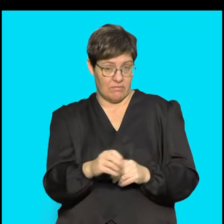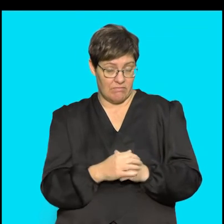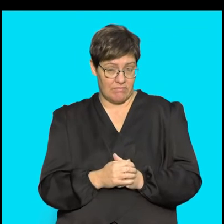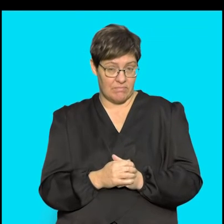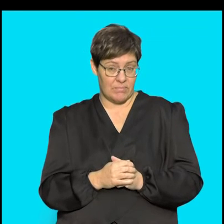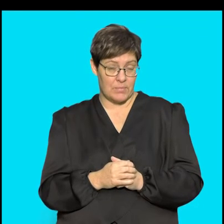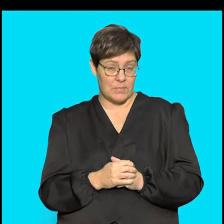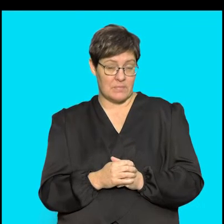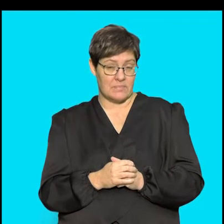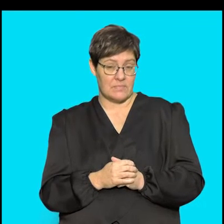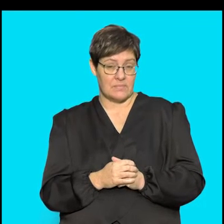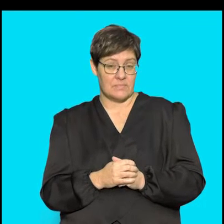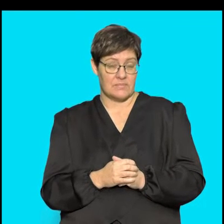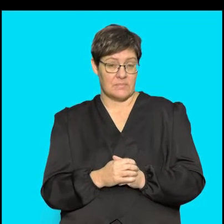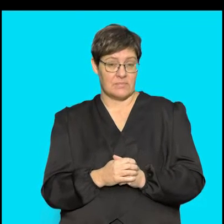graphs.